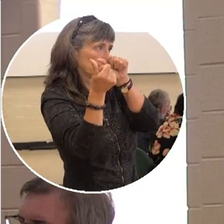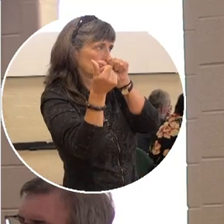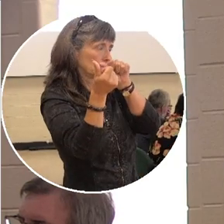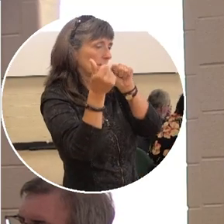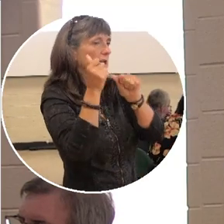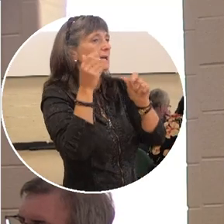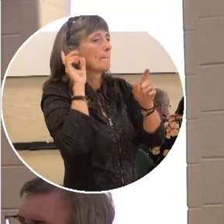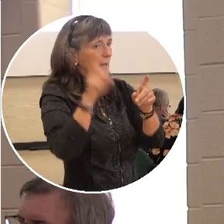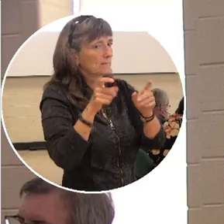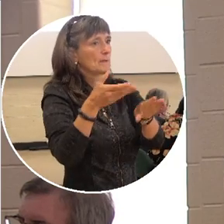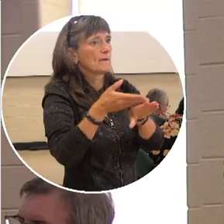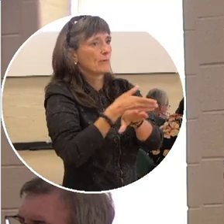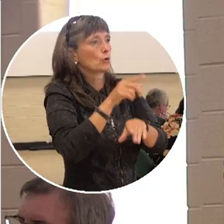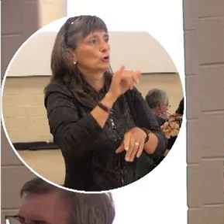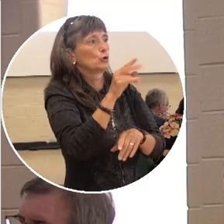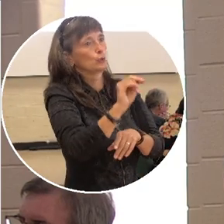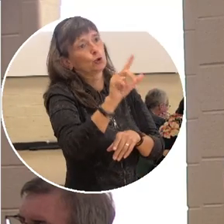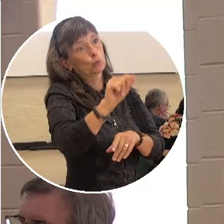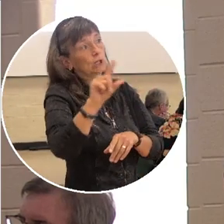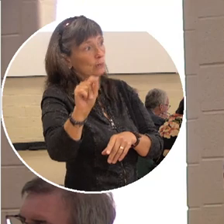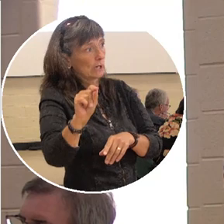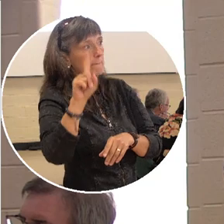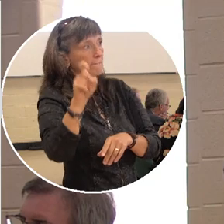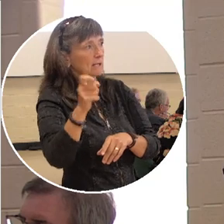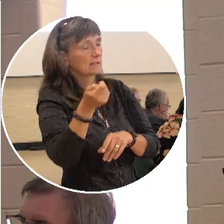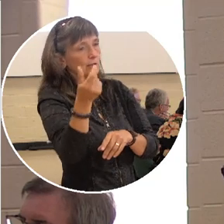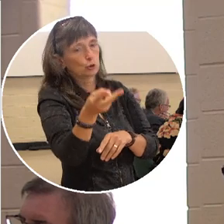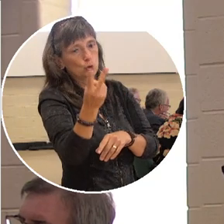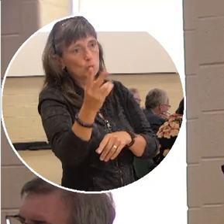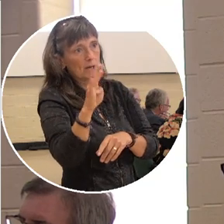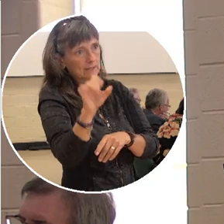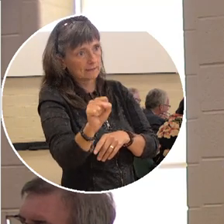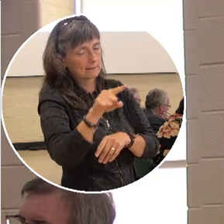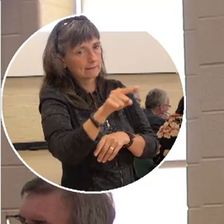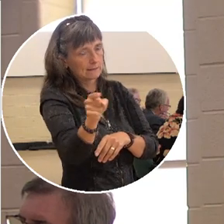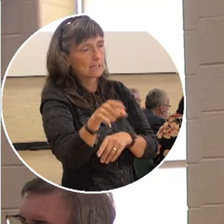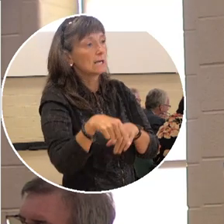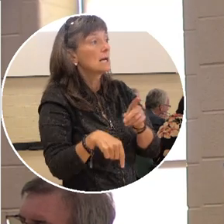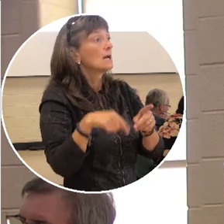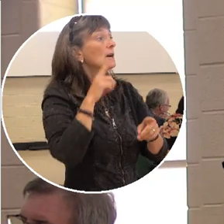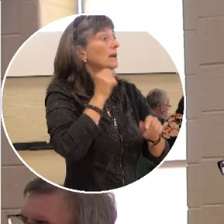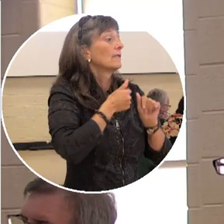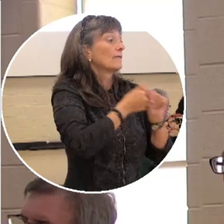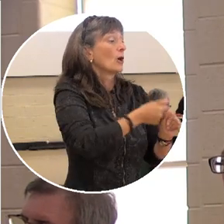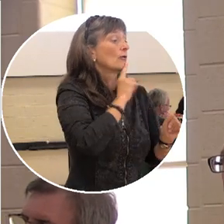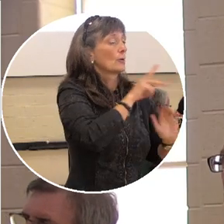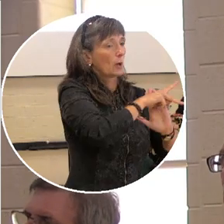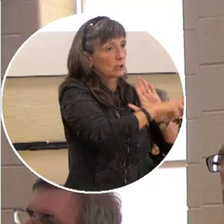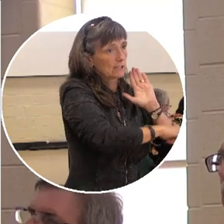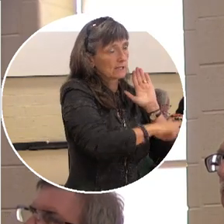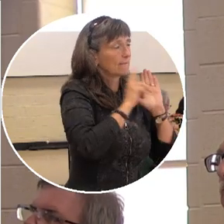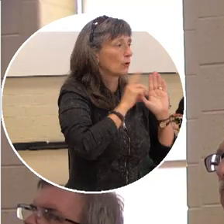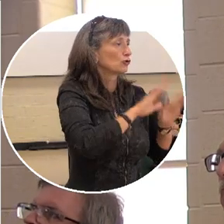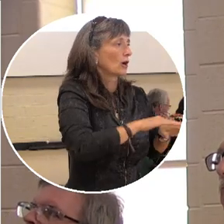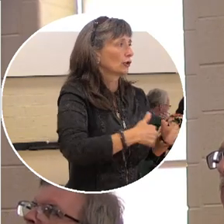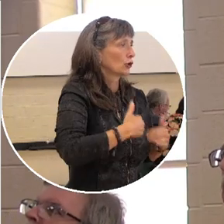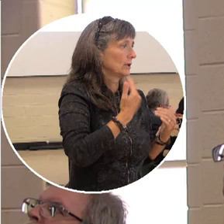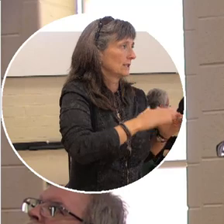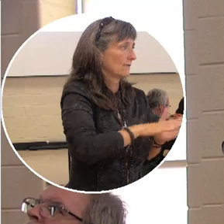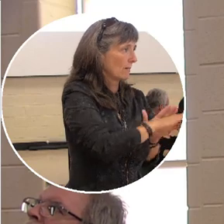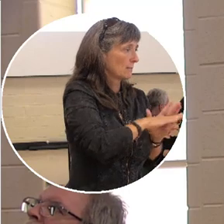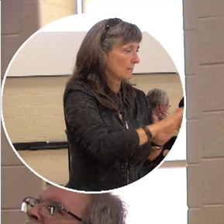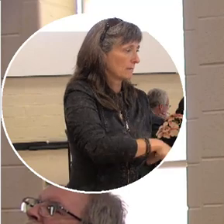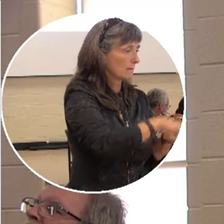of June 2020. In accordance with the Department of Education and Early Childhood Development Policy, the district is